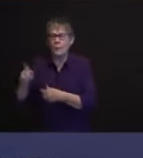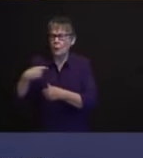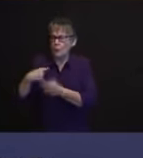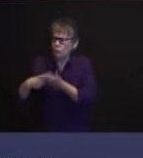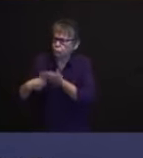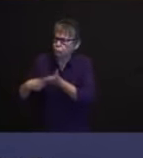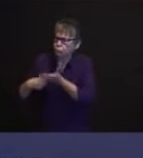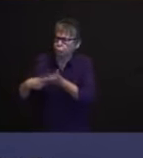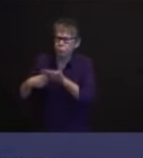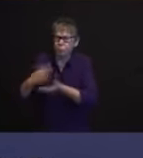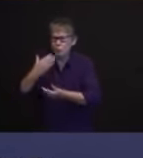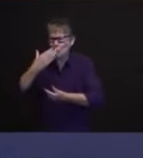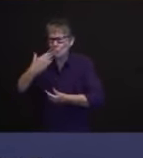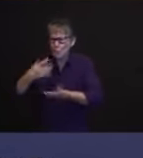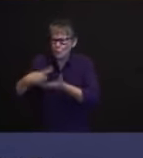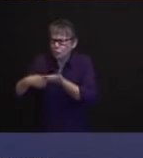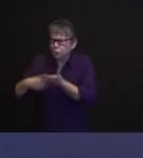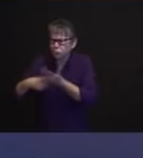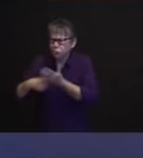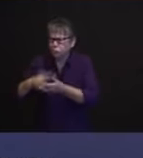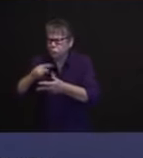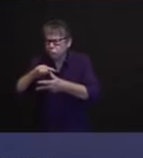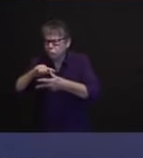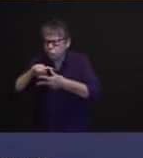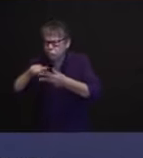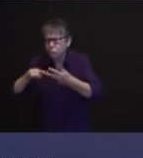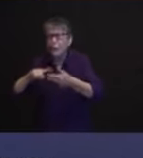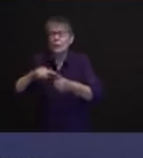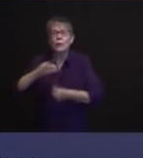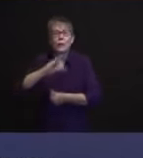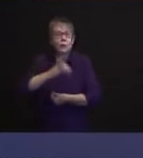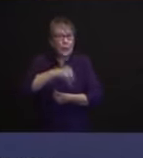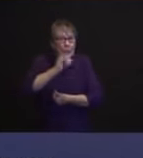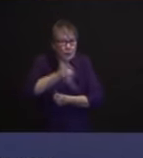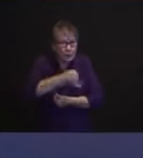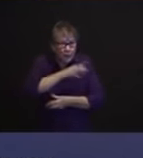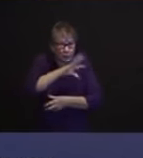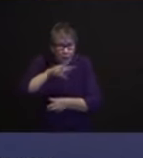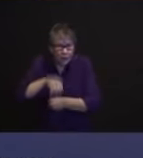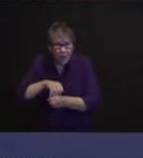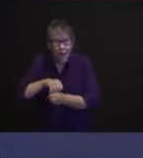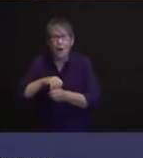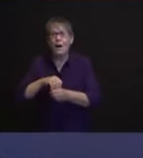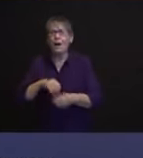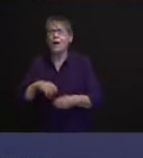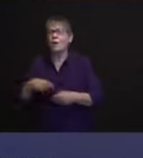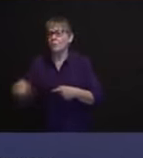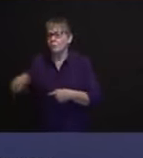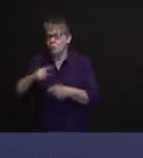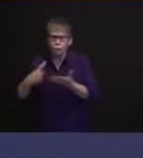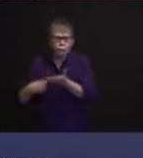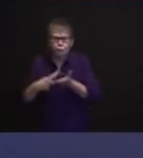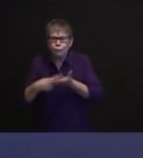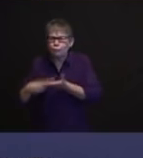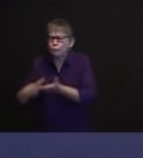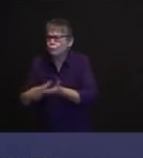was on, CEO of Johnson & Johnson, and they're another entity that's trying to, as quickly and safely as possible, develop yet